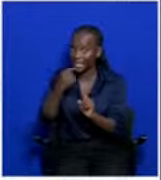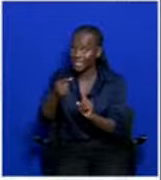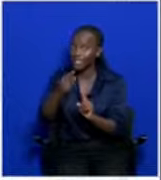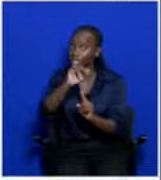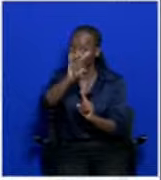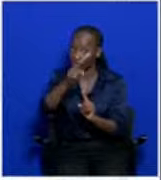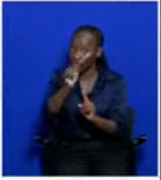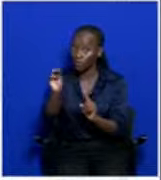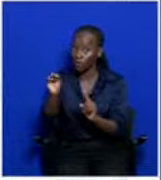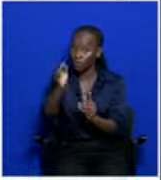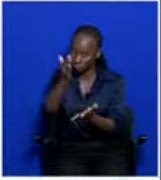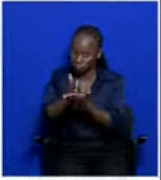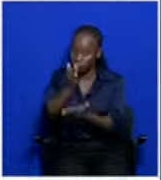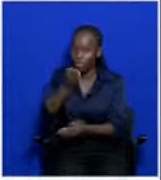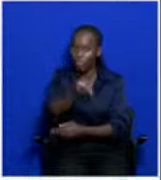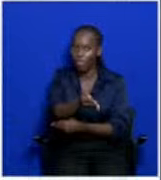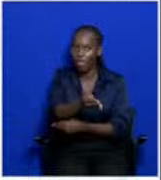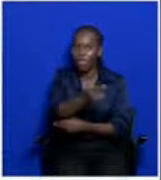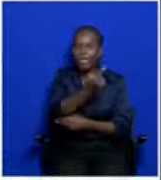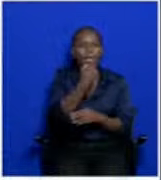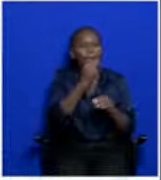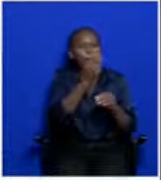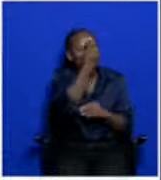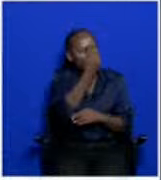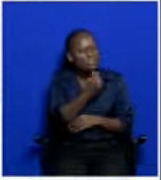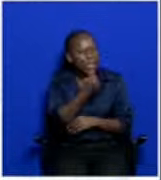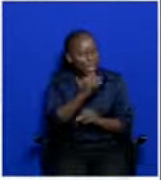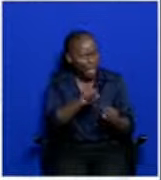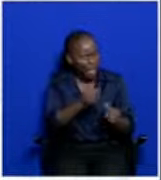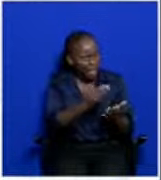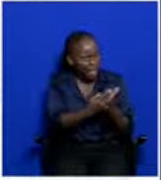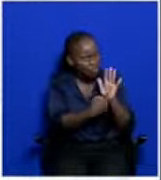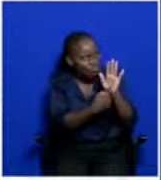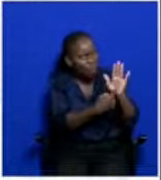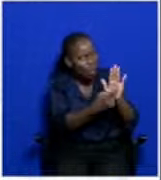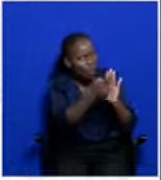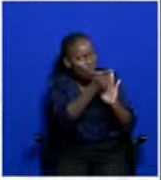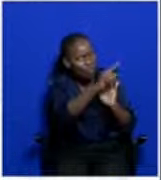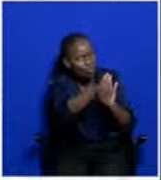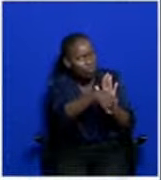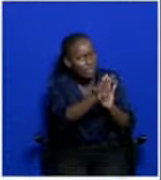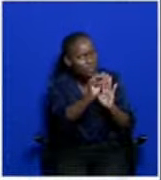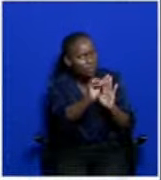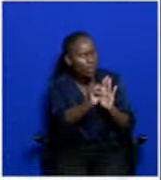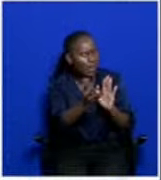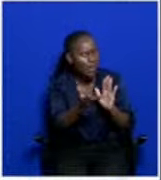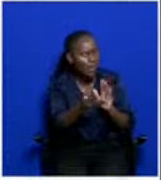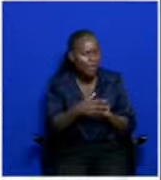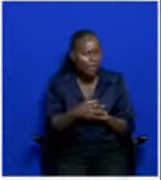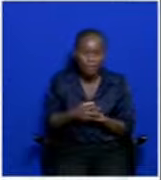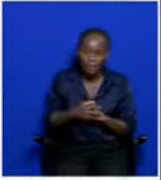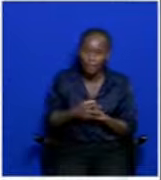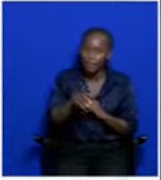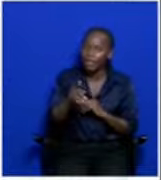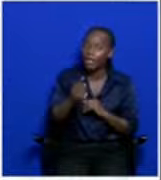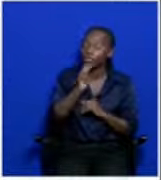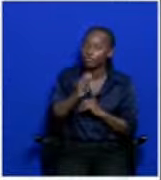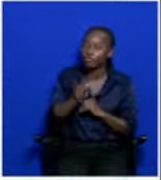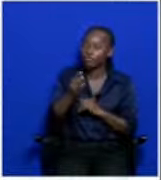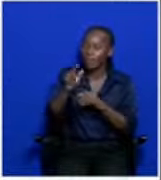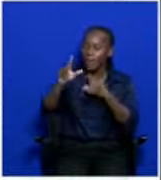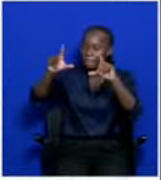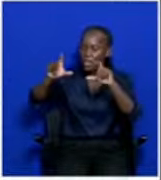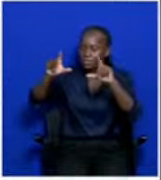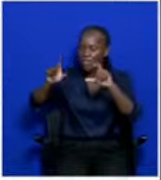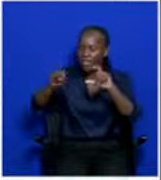I cannot see. There was an interesting car which, upon receiving the photo album, I was interested